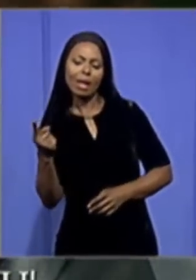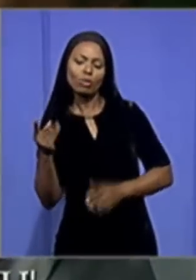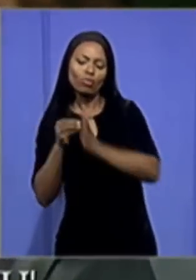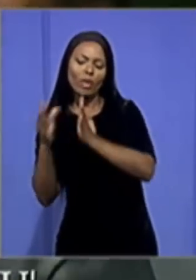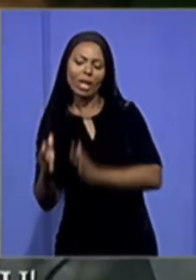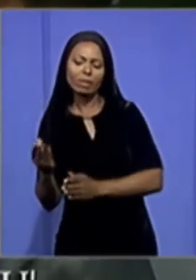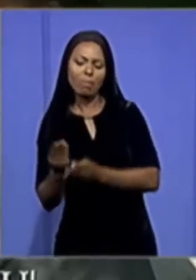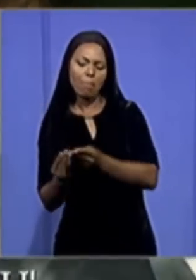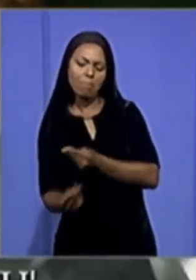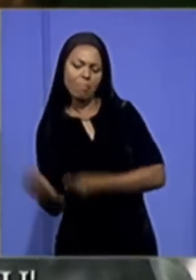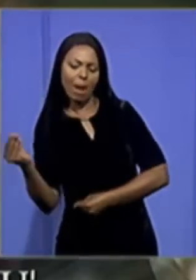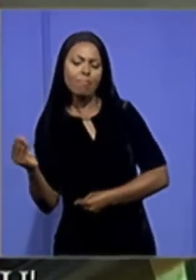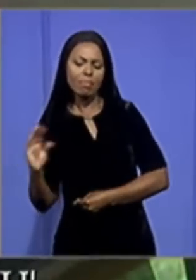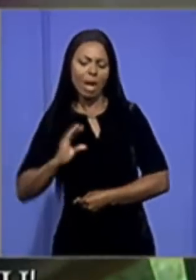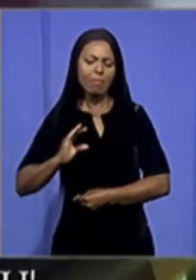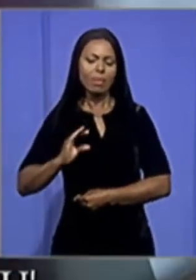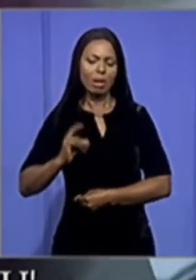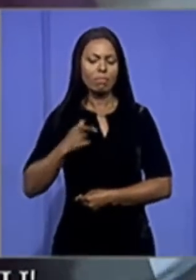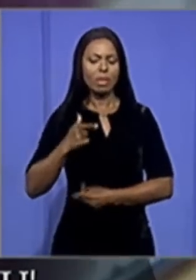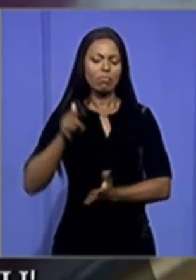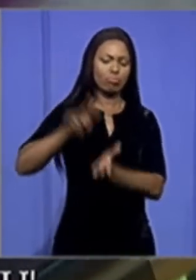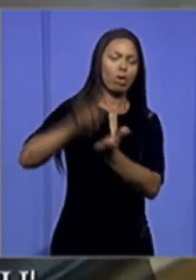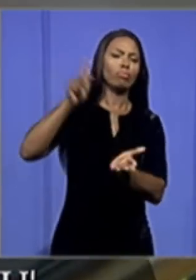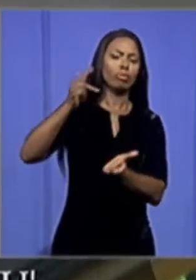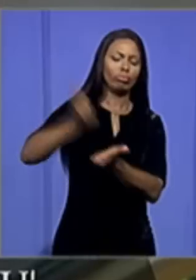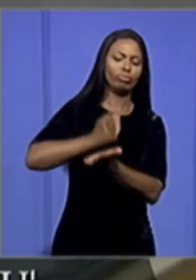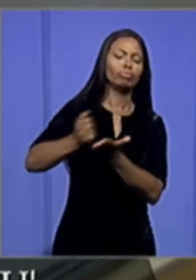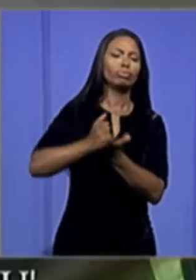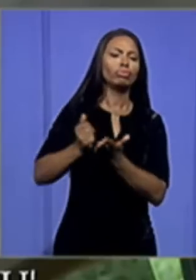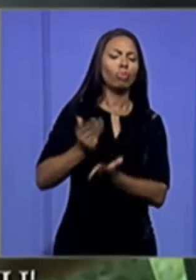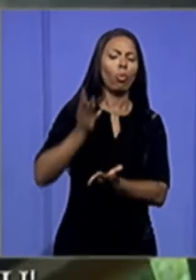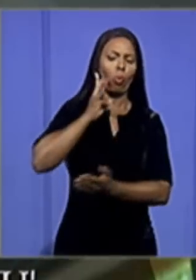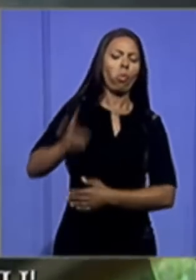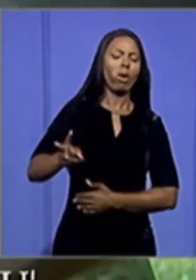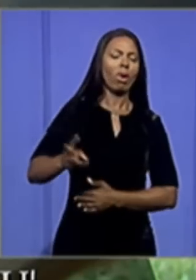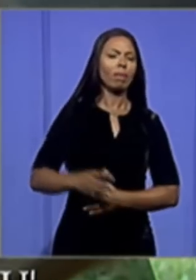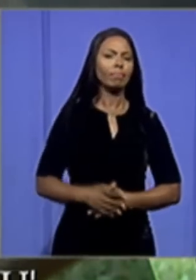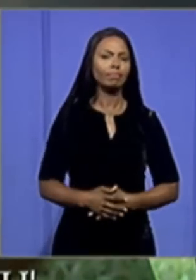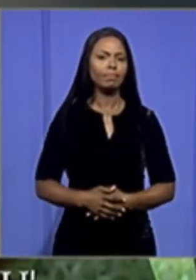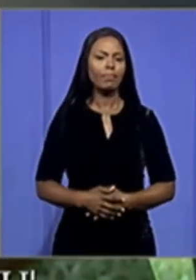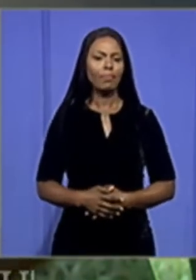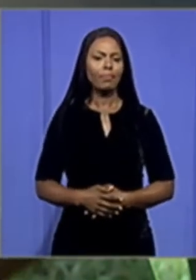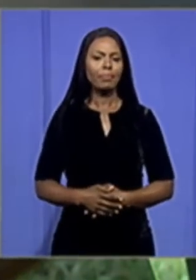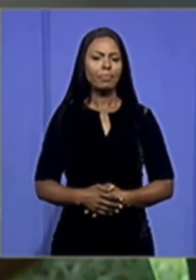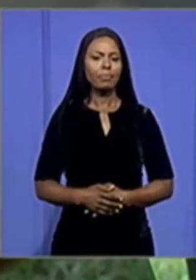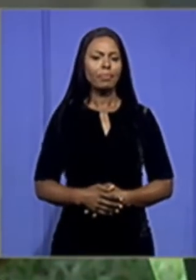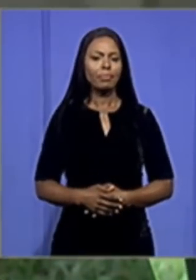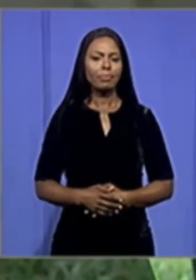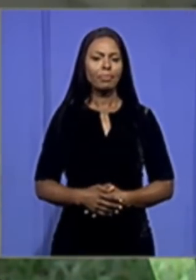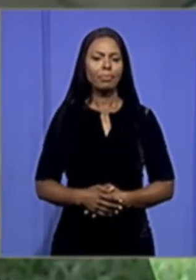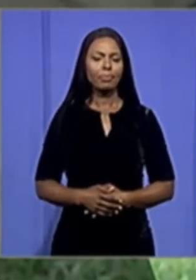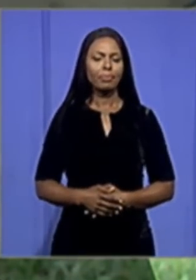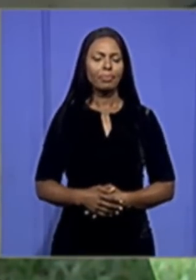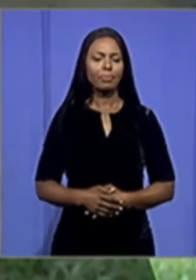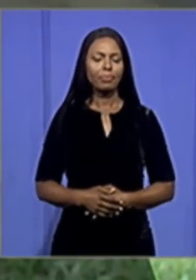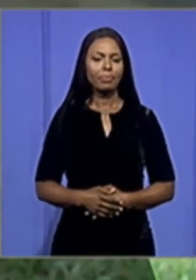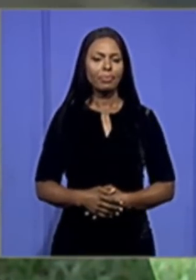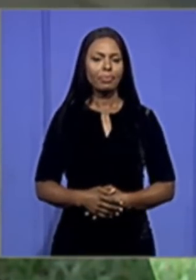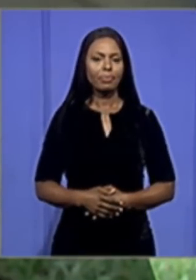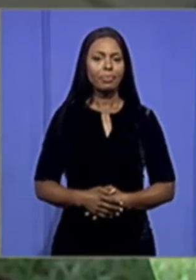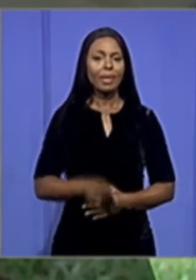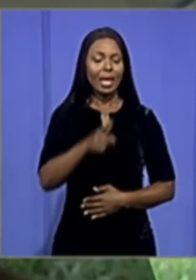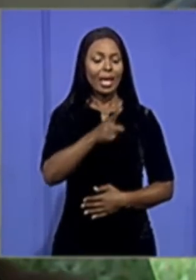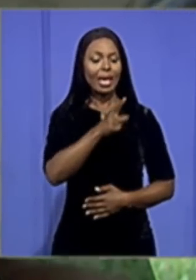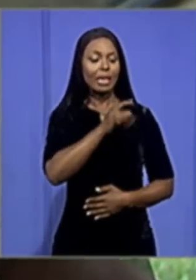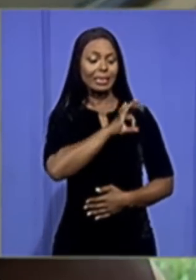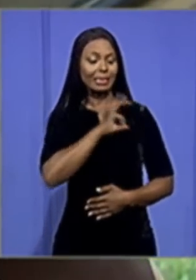mo yunibesithi. Space se re kwa mo wa mo diteng ka 5,000 rand or house na 5,000 rand ga